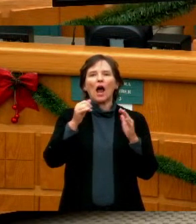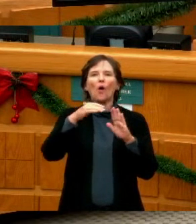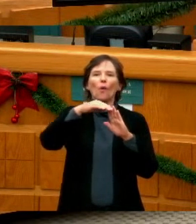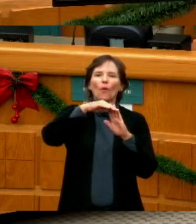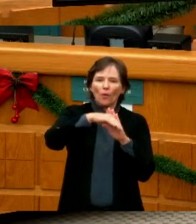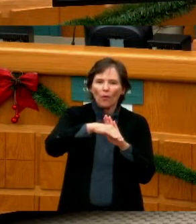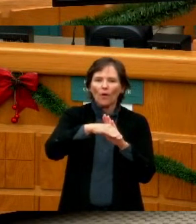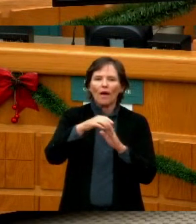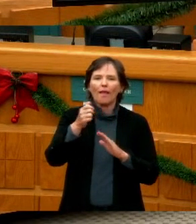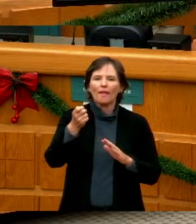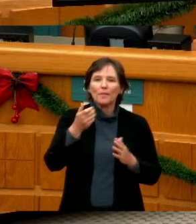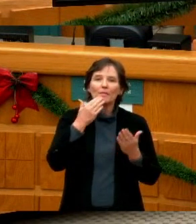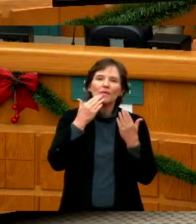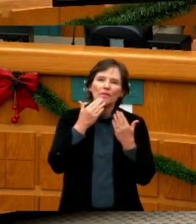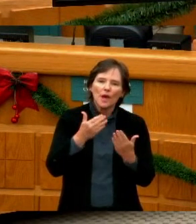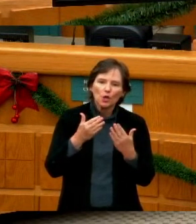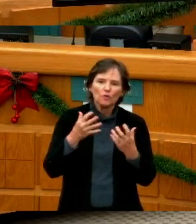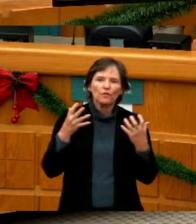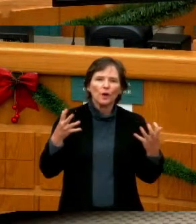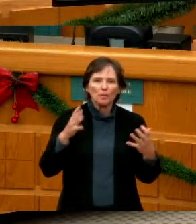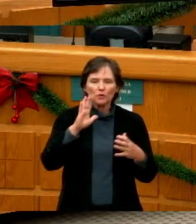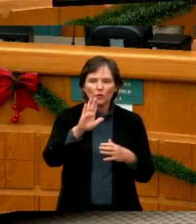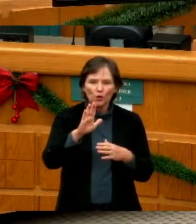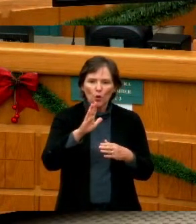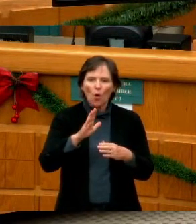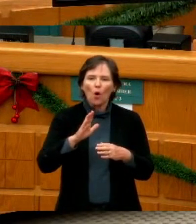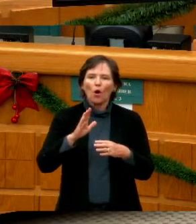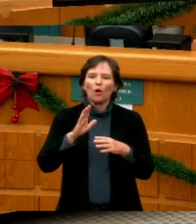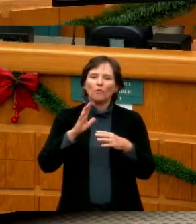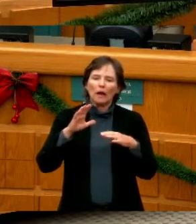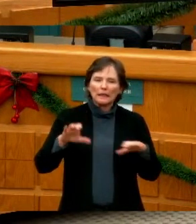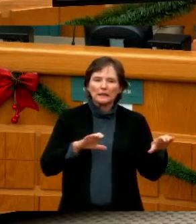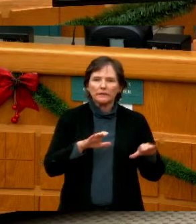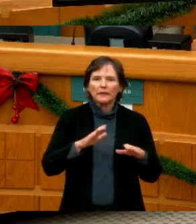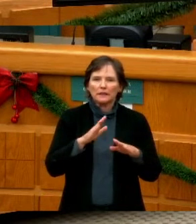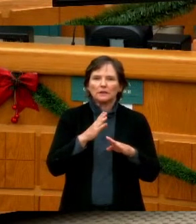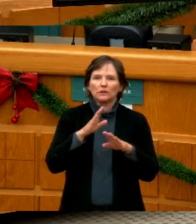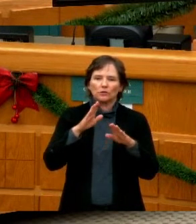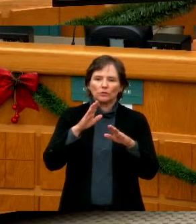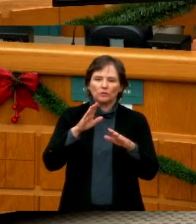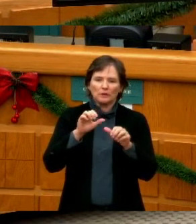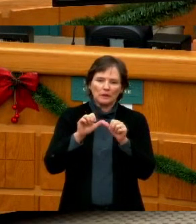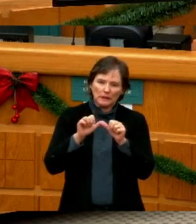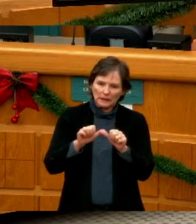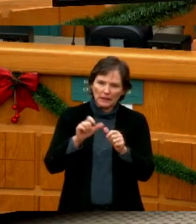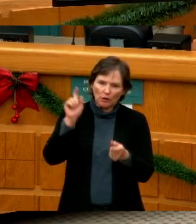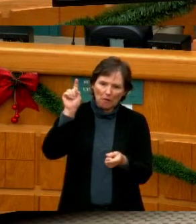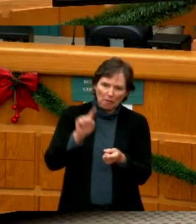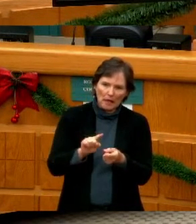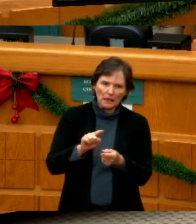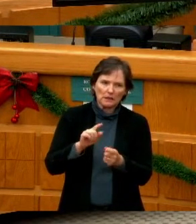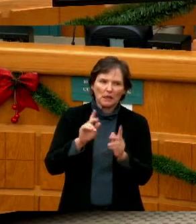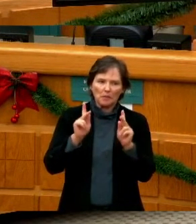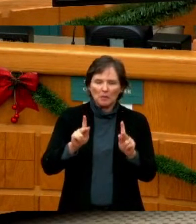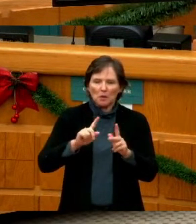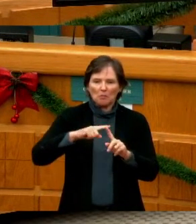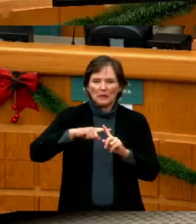now they've dropped a little bit. So thank you all for all your hard work in keeping those numbers down. Next slide, please.